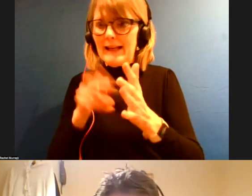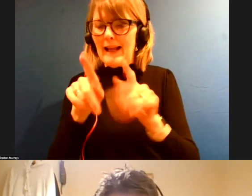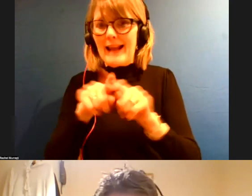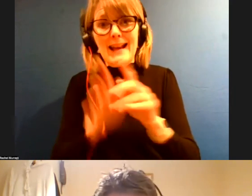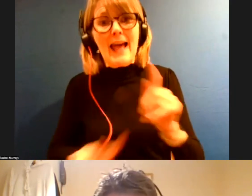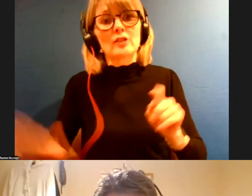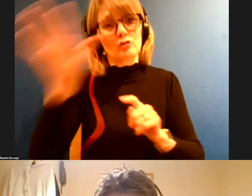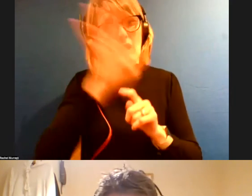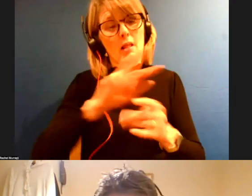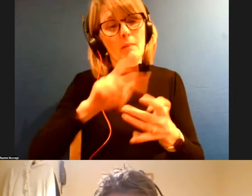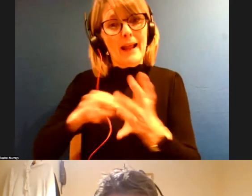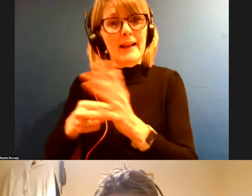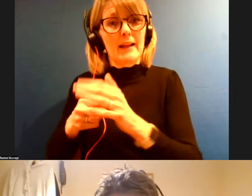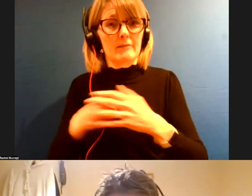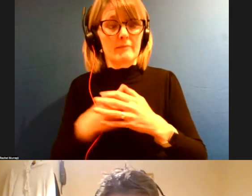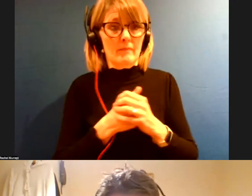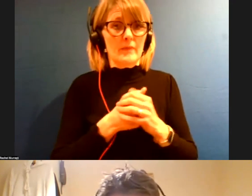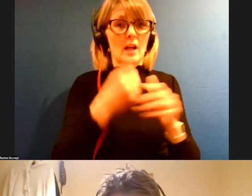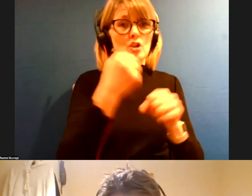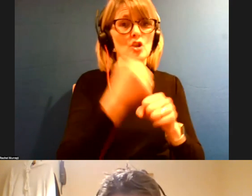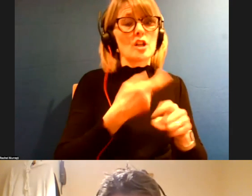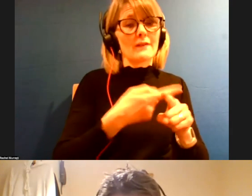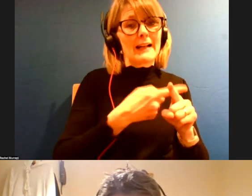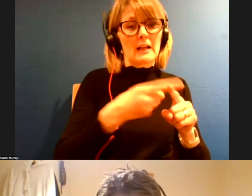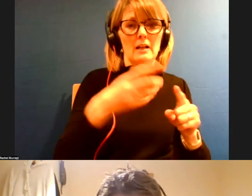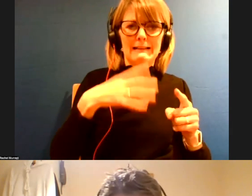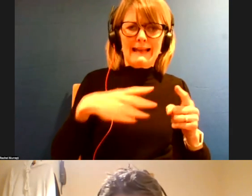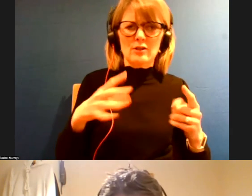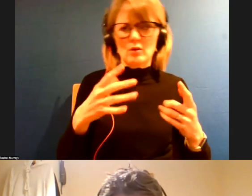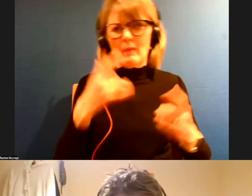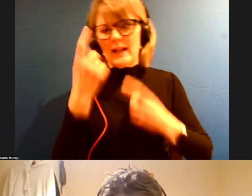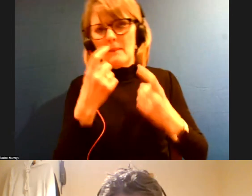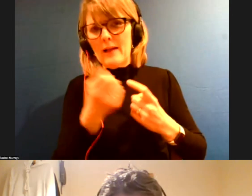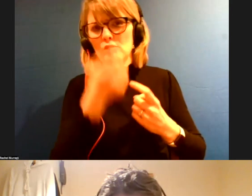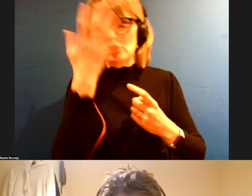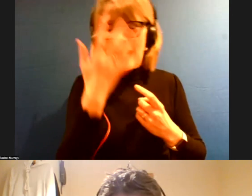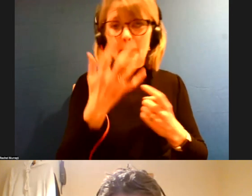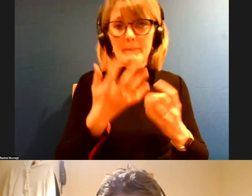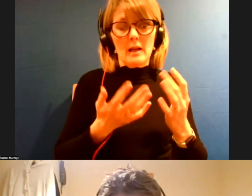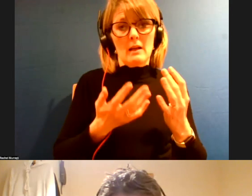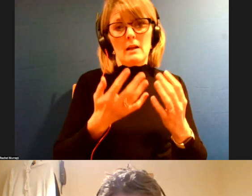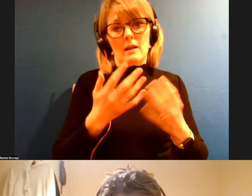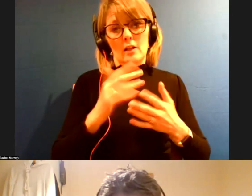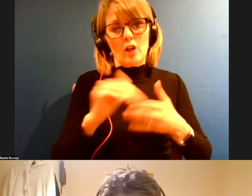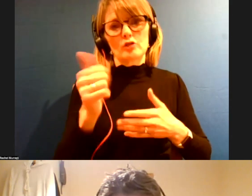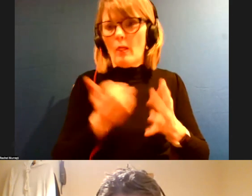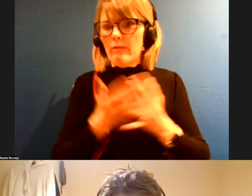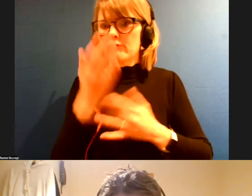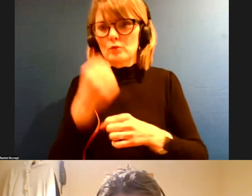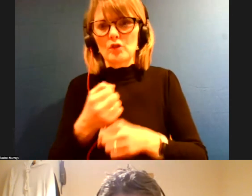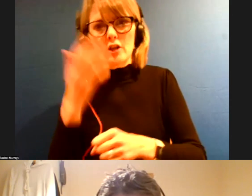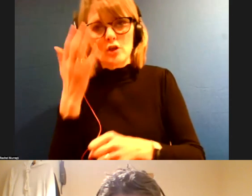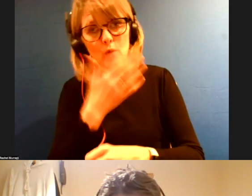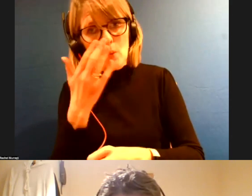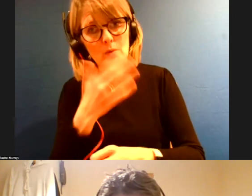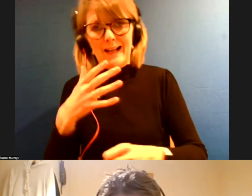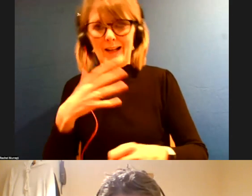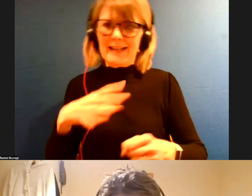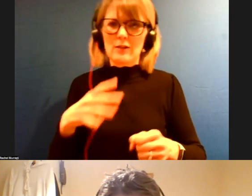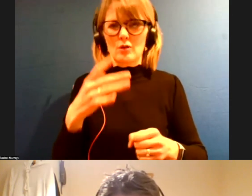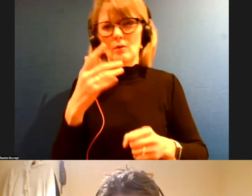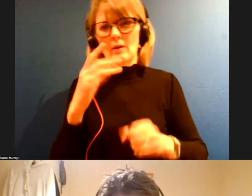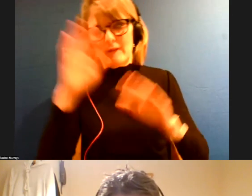the promotion of shame culture through its church schools, and it needs to address the culture of education. I